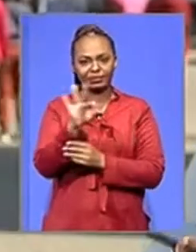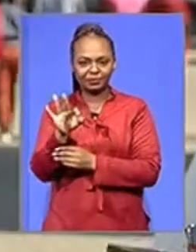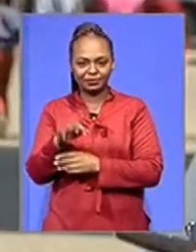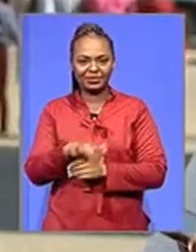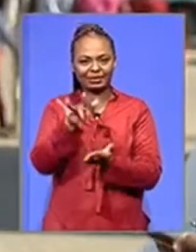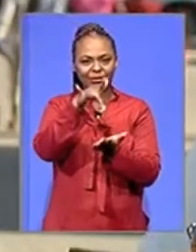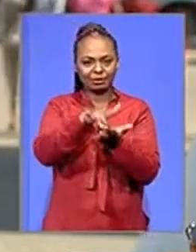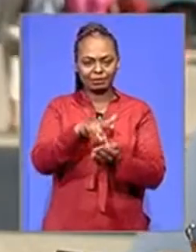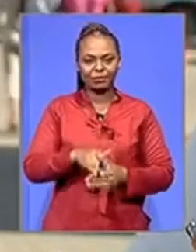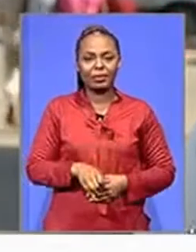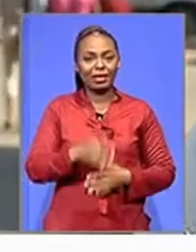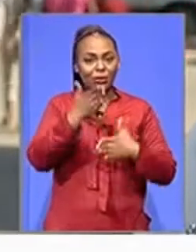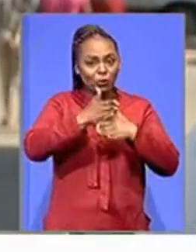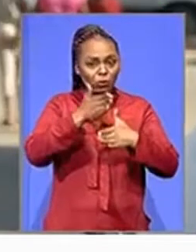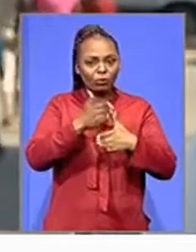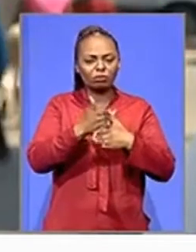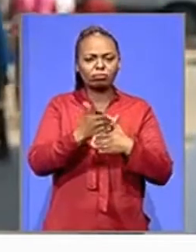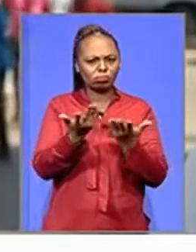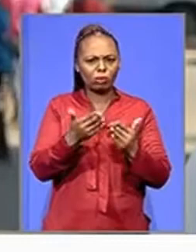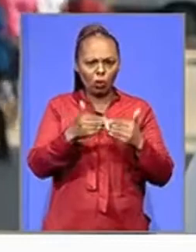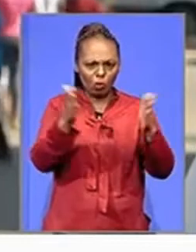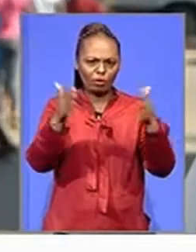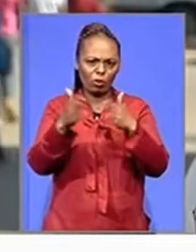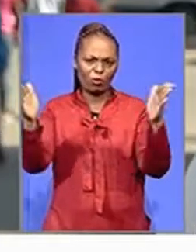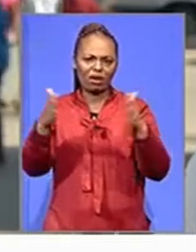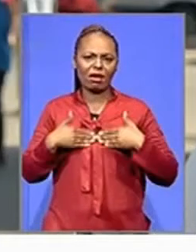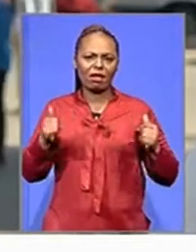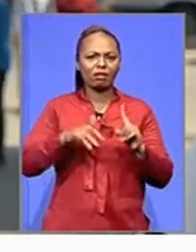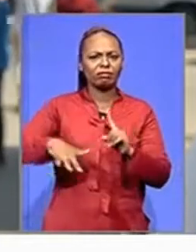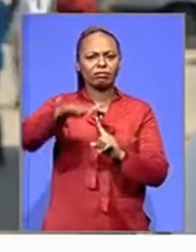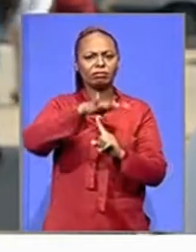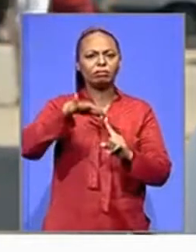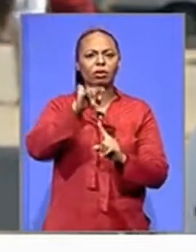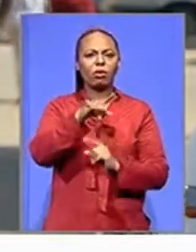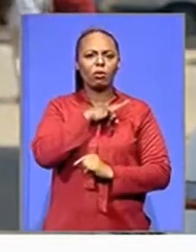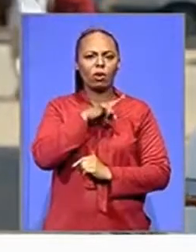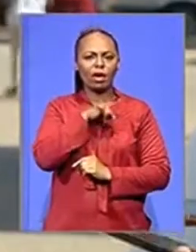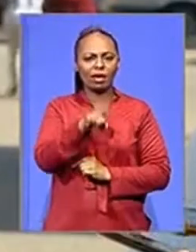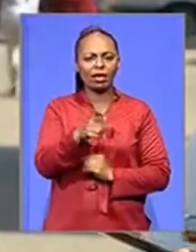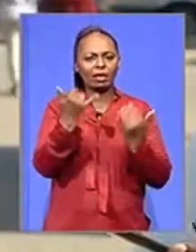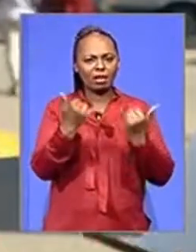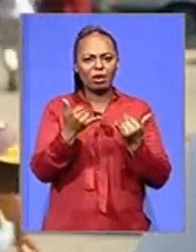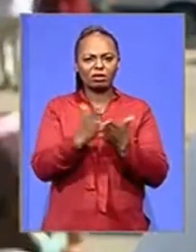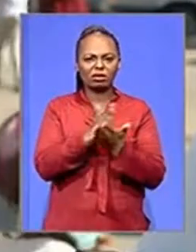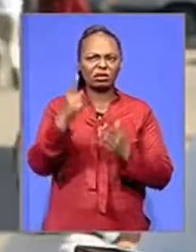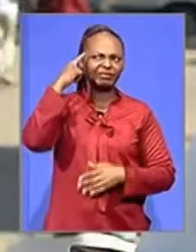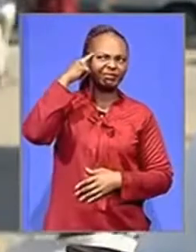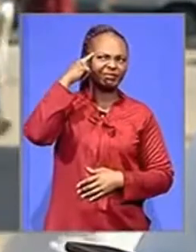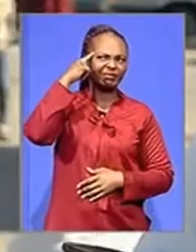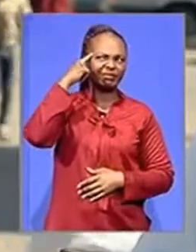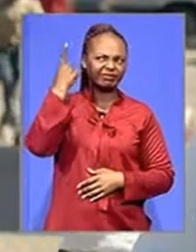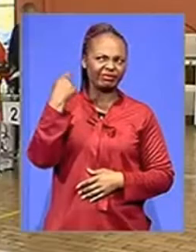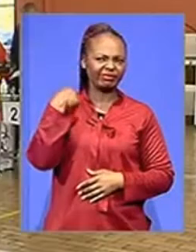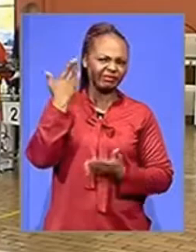advantage to be opened up because most of the people decide sometimes at that point that they are coming through for